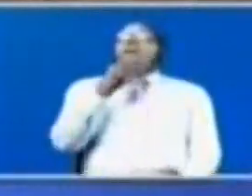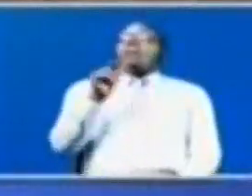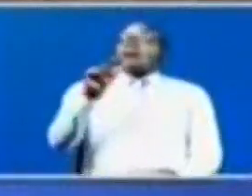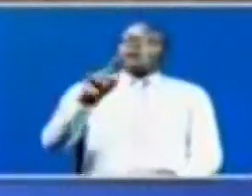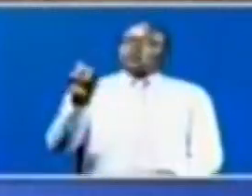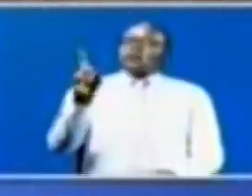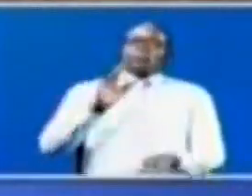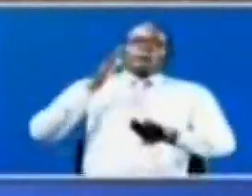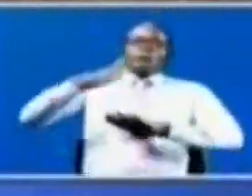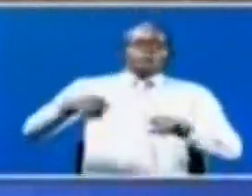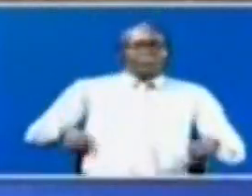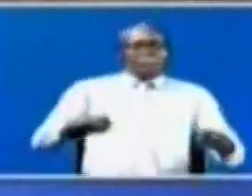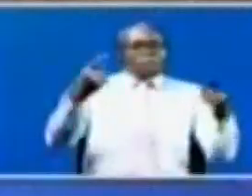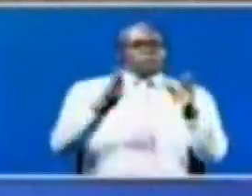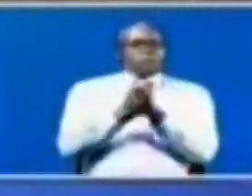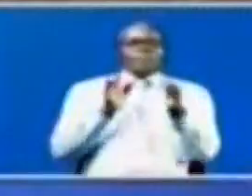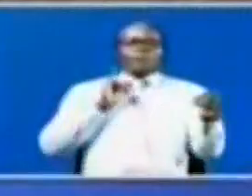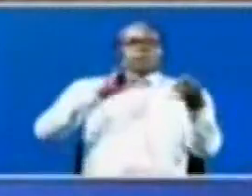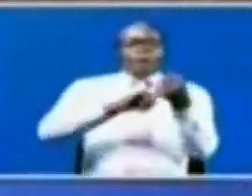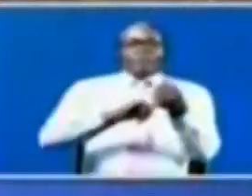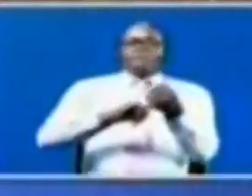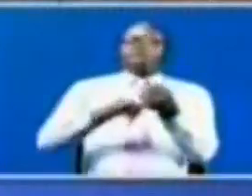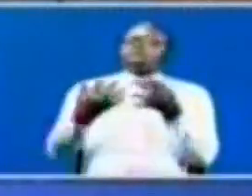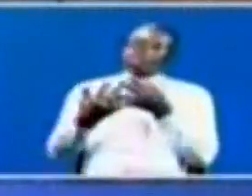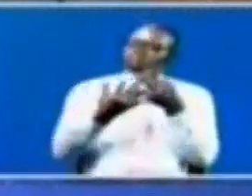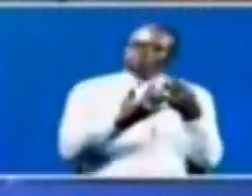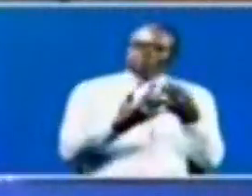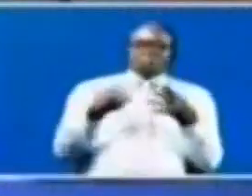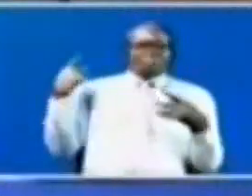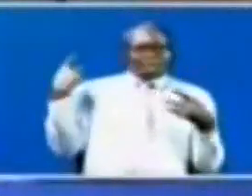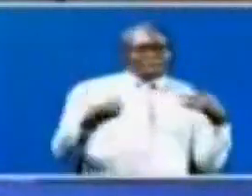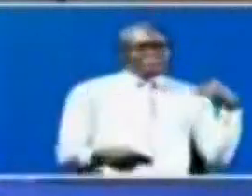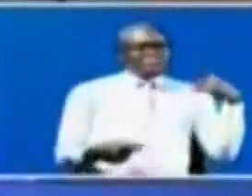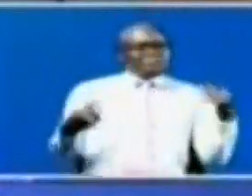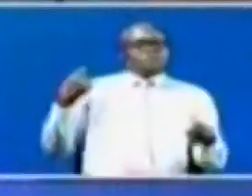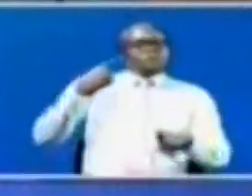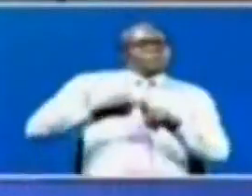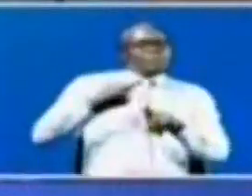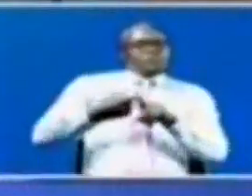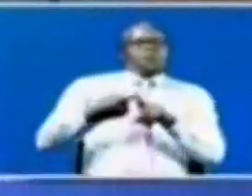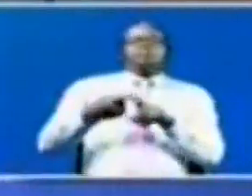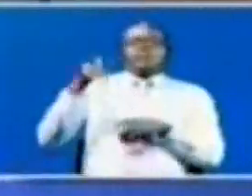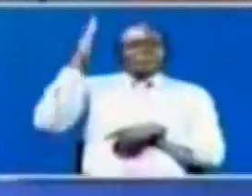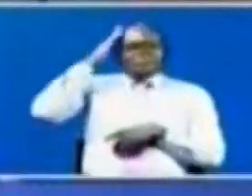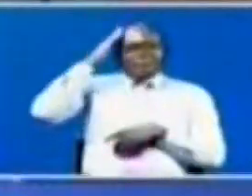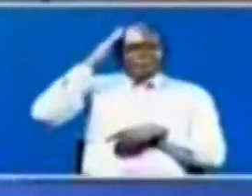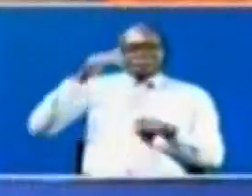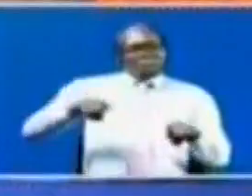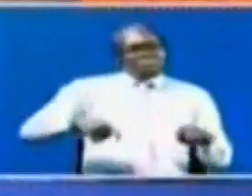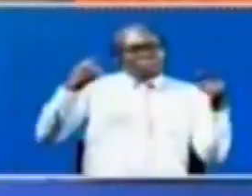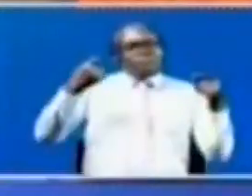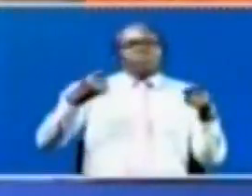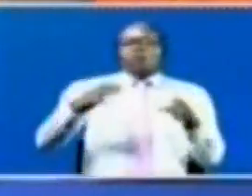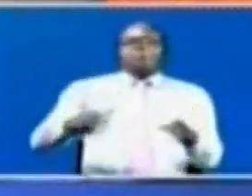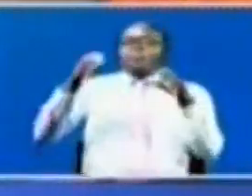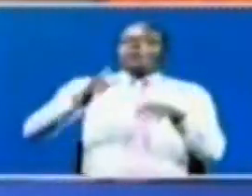over a domestic brawl. While in police cells, he was assaulted with a metal pipe and his head immersed in a drum of water.